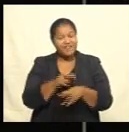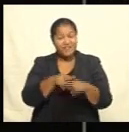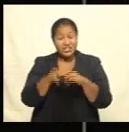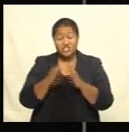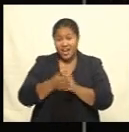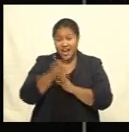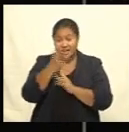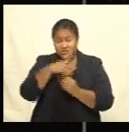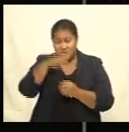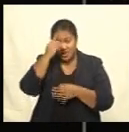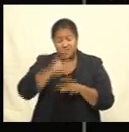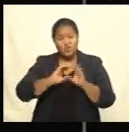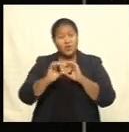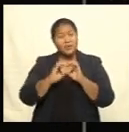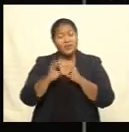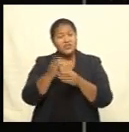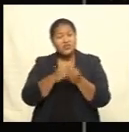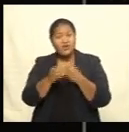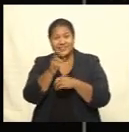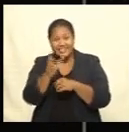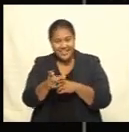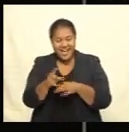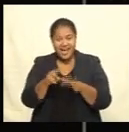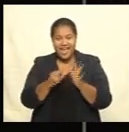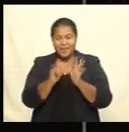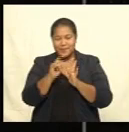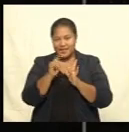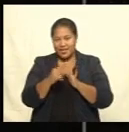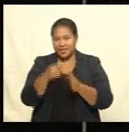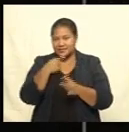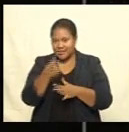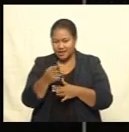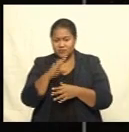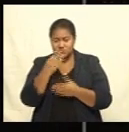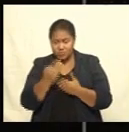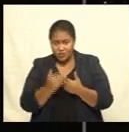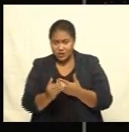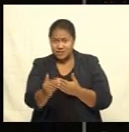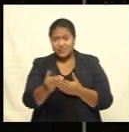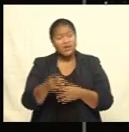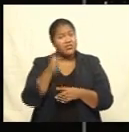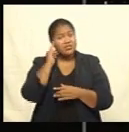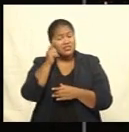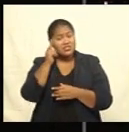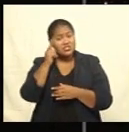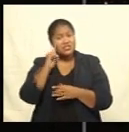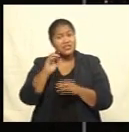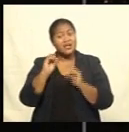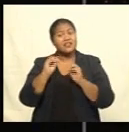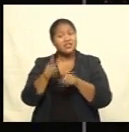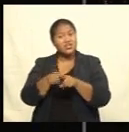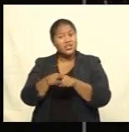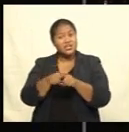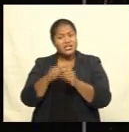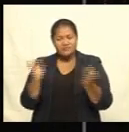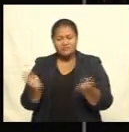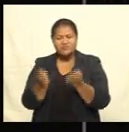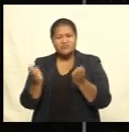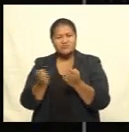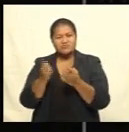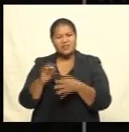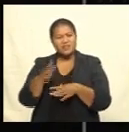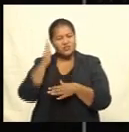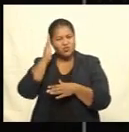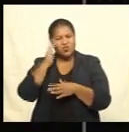Commission Communications Officer Epineri Rawalai says in order to continue teaching and learning, they are encouraging institutions to use